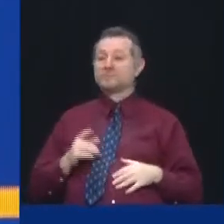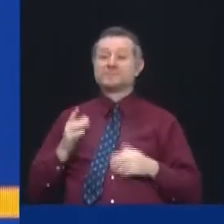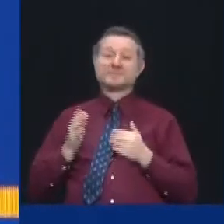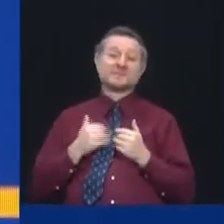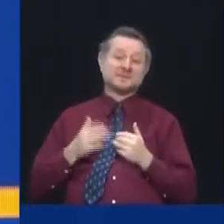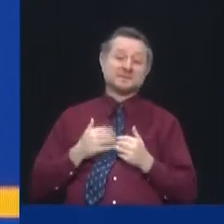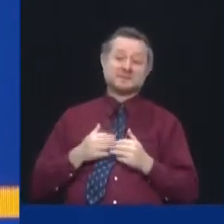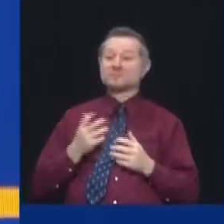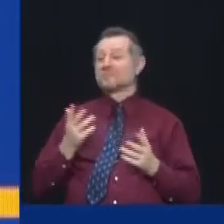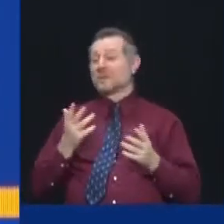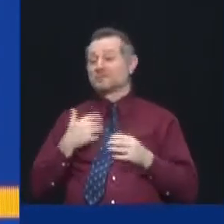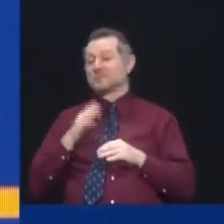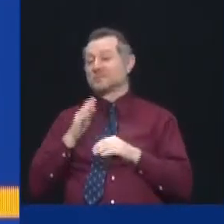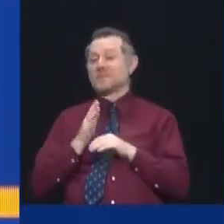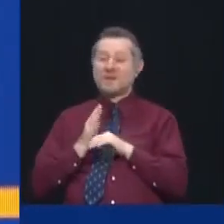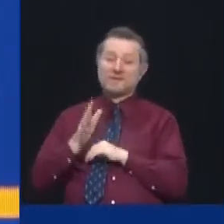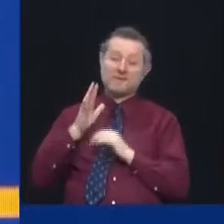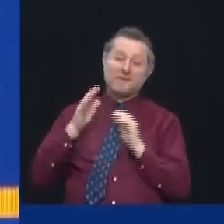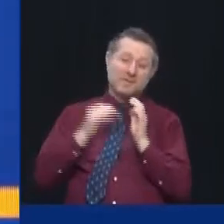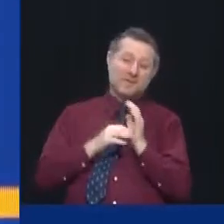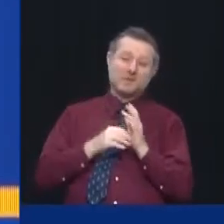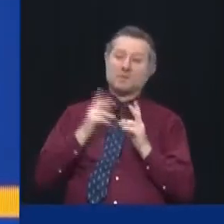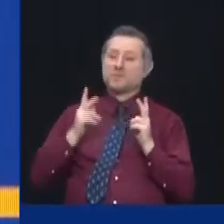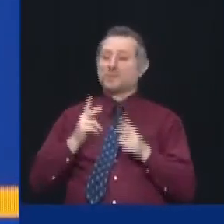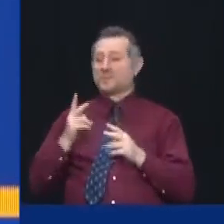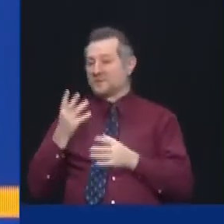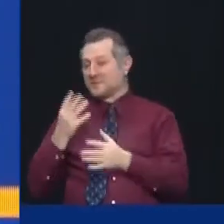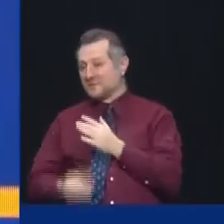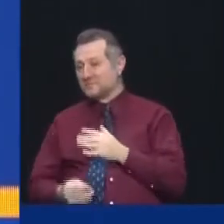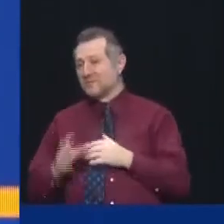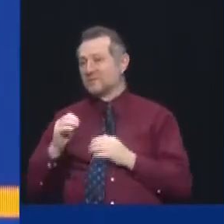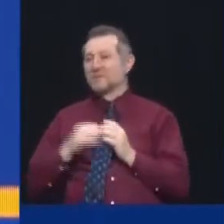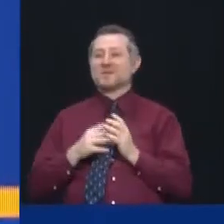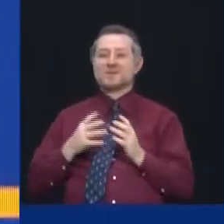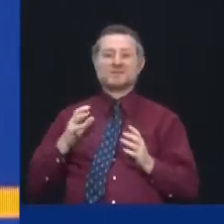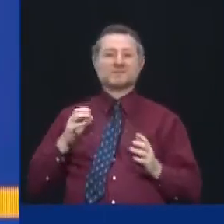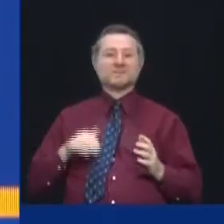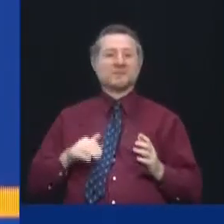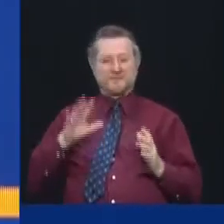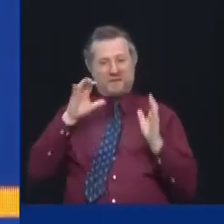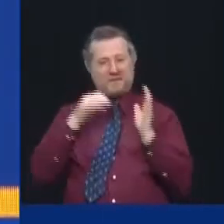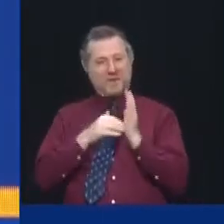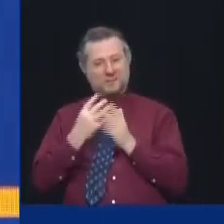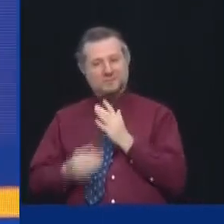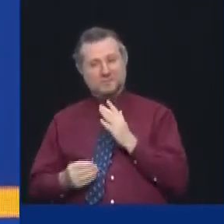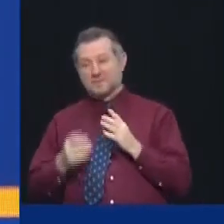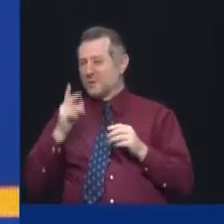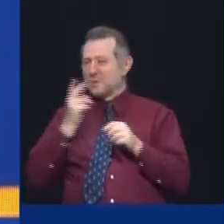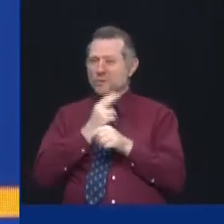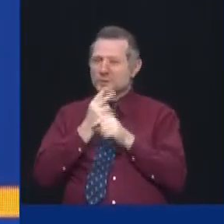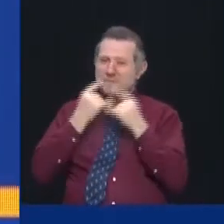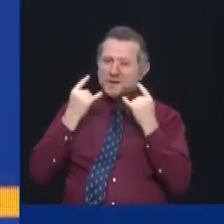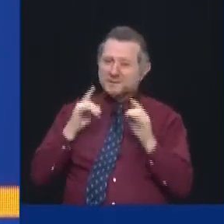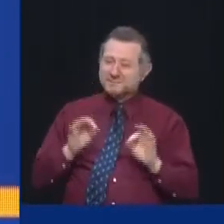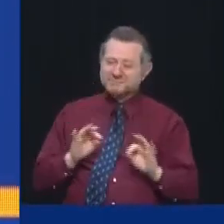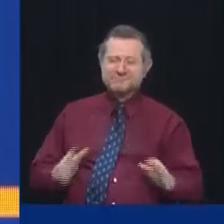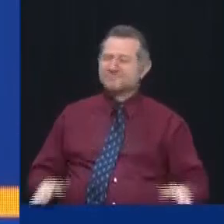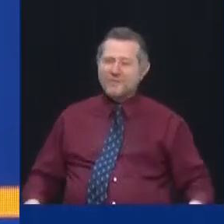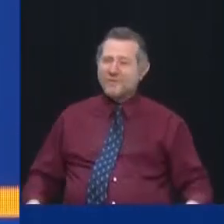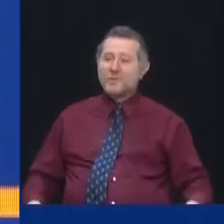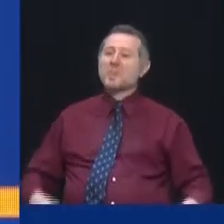to a challenge. And after a most difficult year, we're rising up stronger and building back better. We're building new airports and